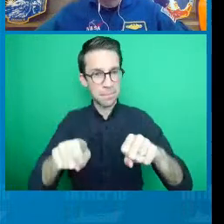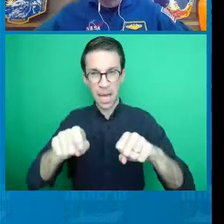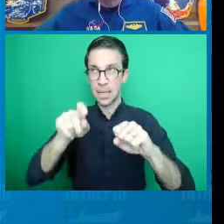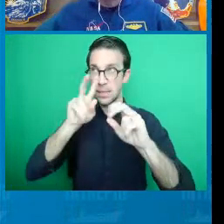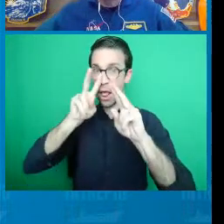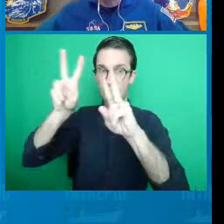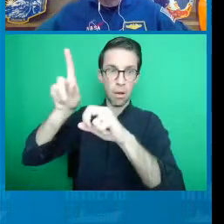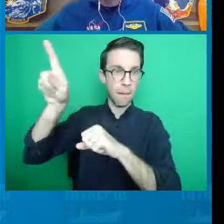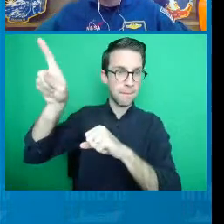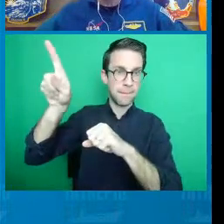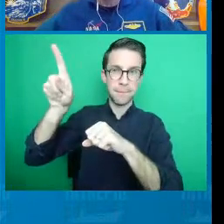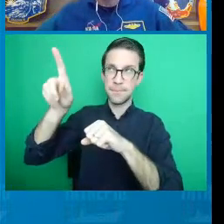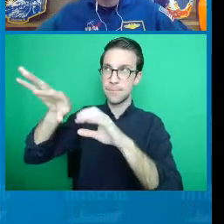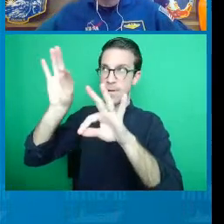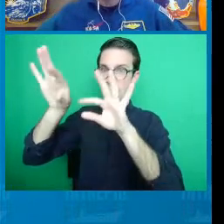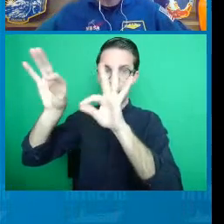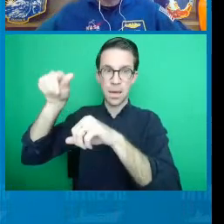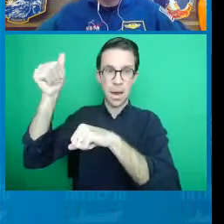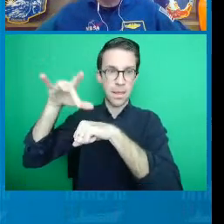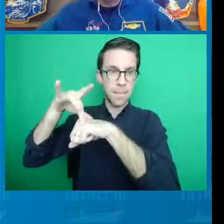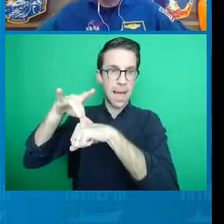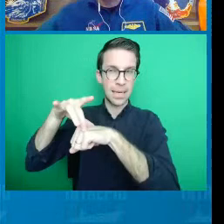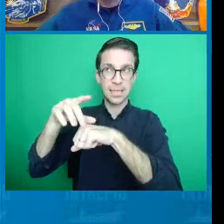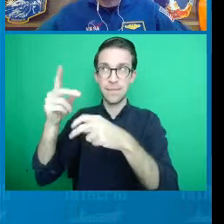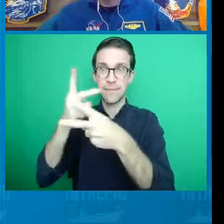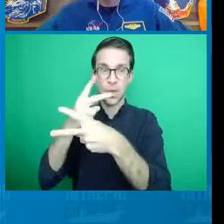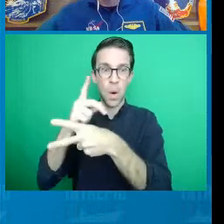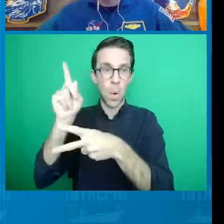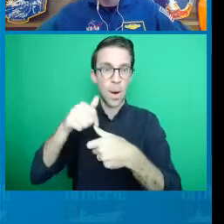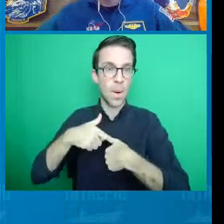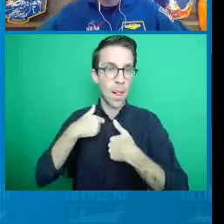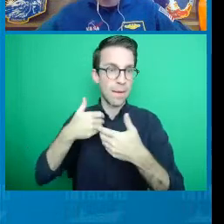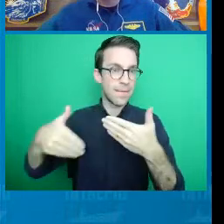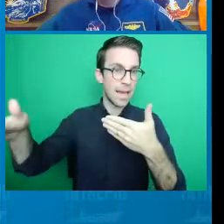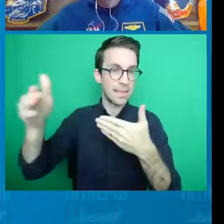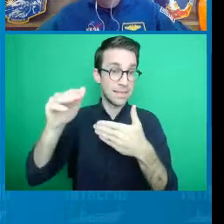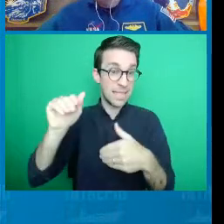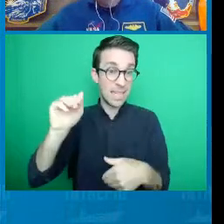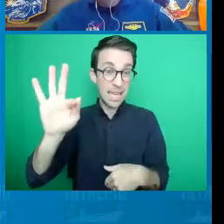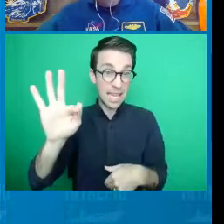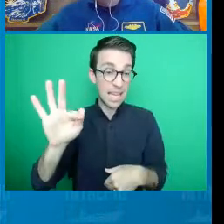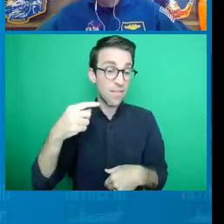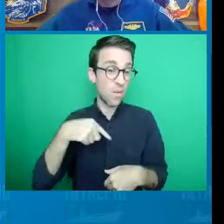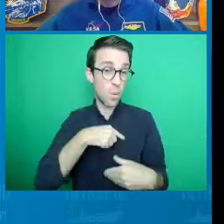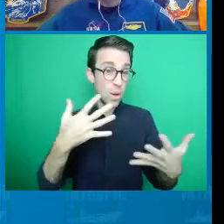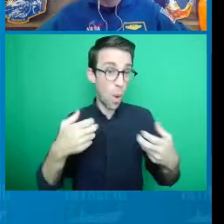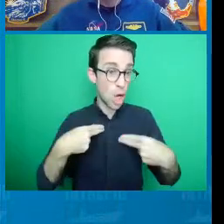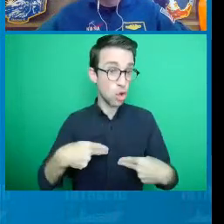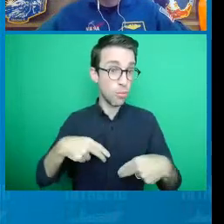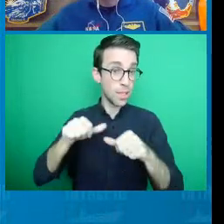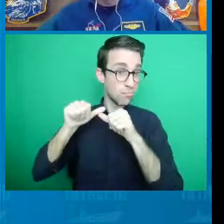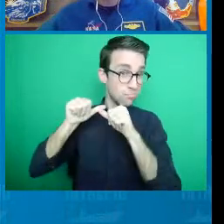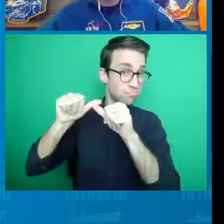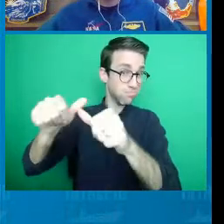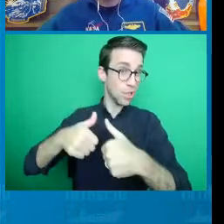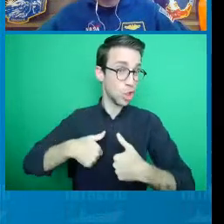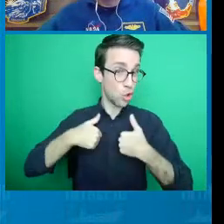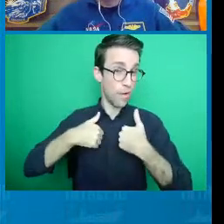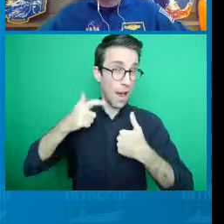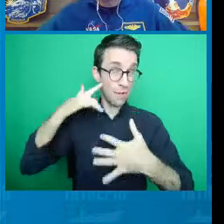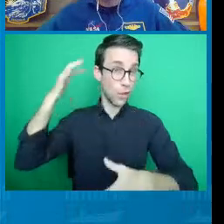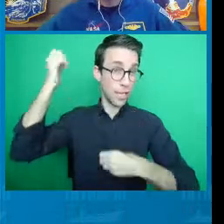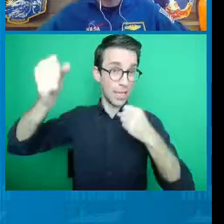for ways to live beyond Earth if we want to continue to survive for eons to